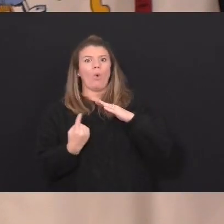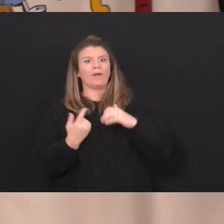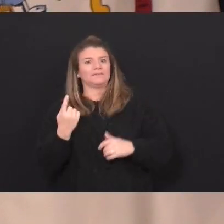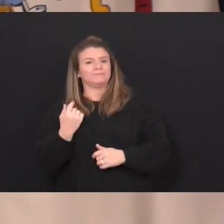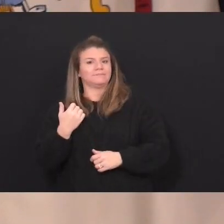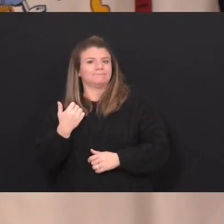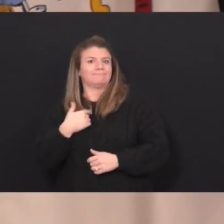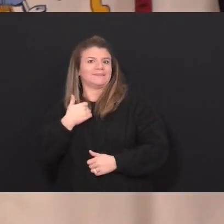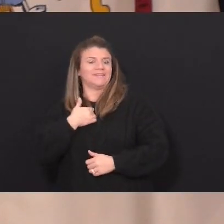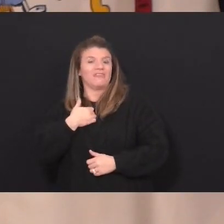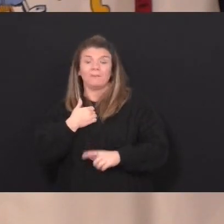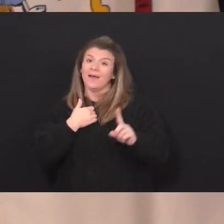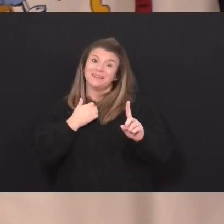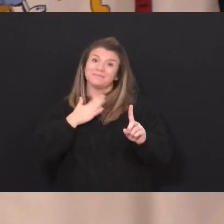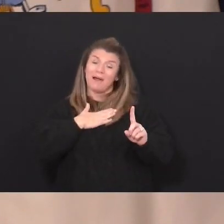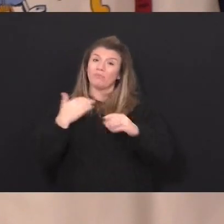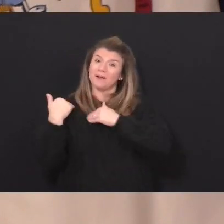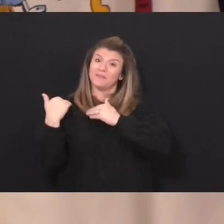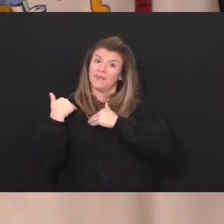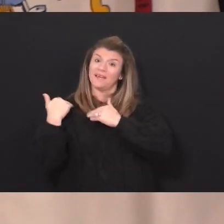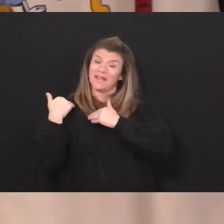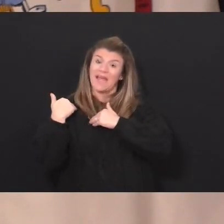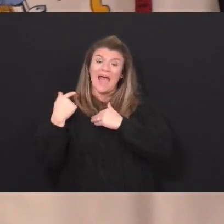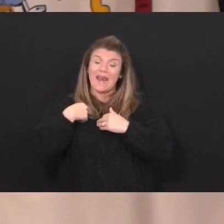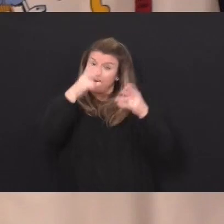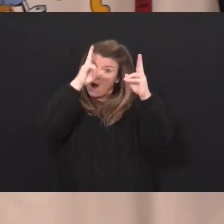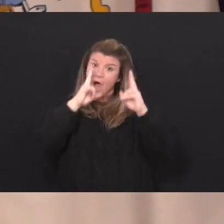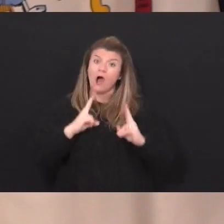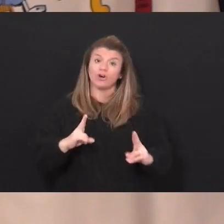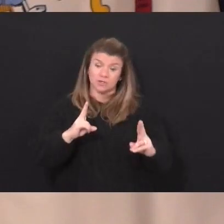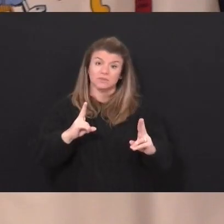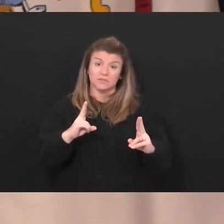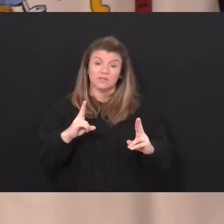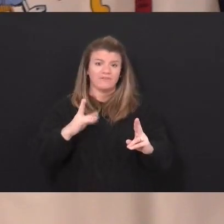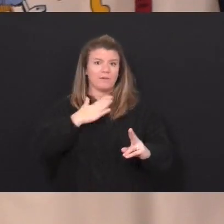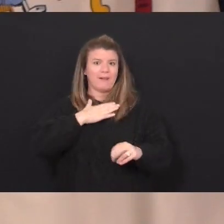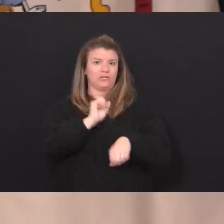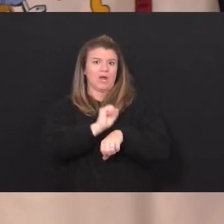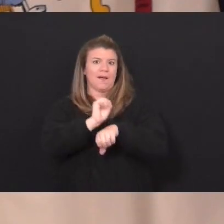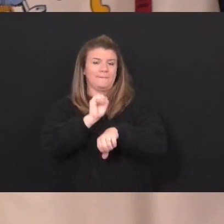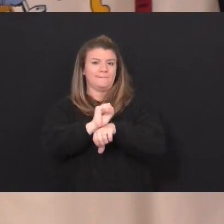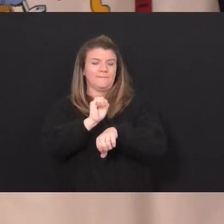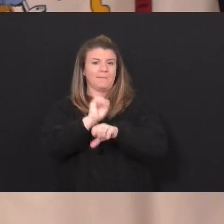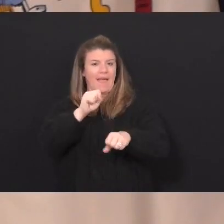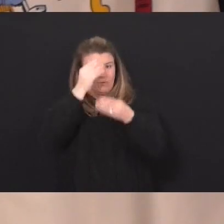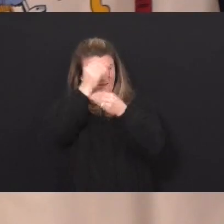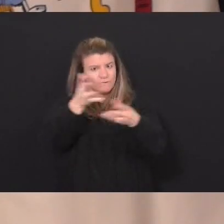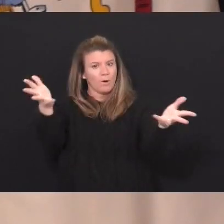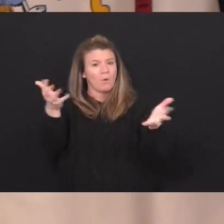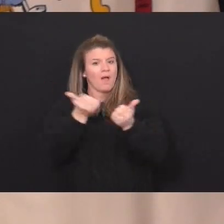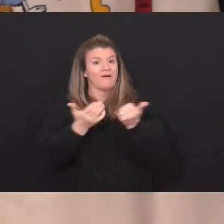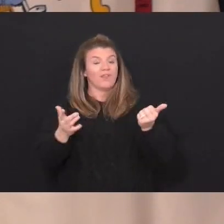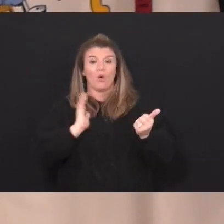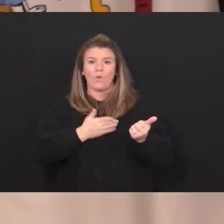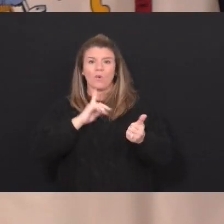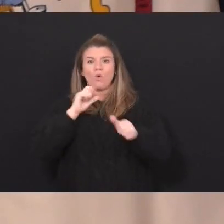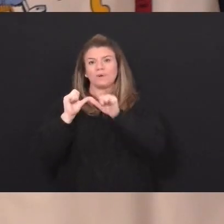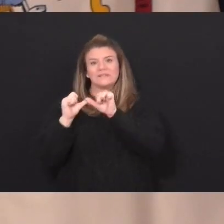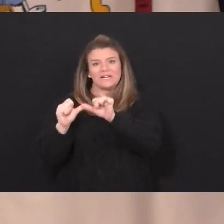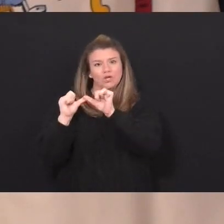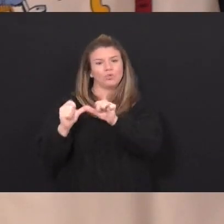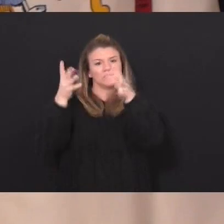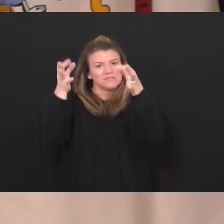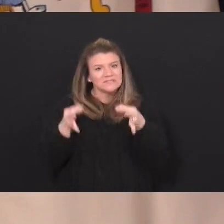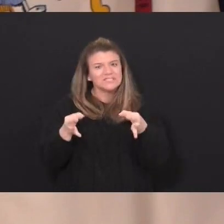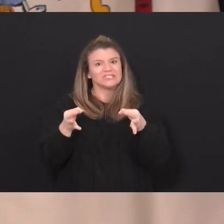my responsibility, and I am very, very honored to fulfill this, and we're going to continue to try to make the right decisions